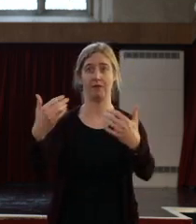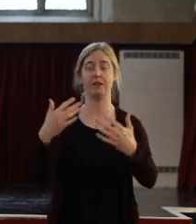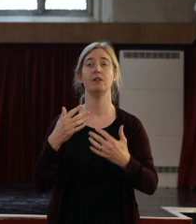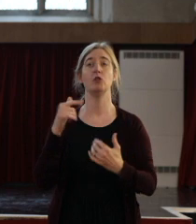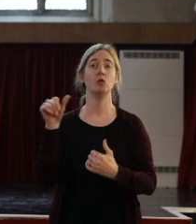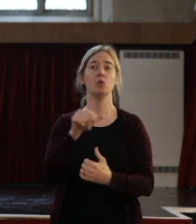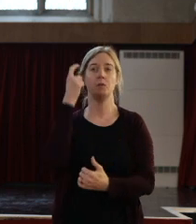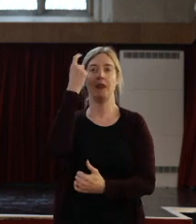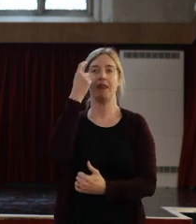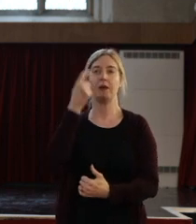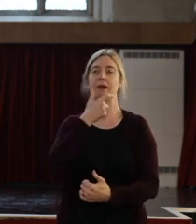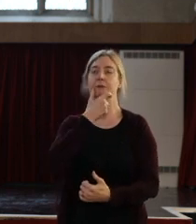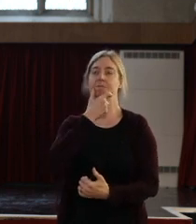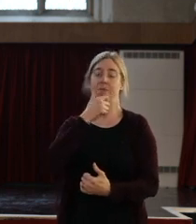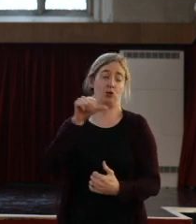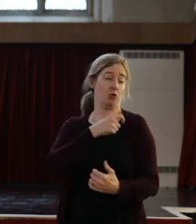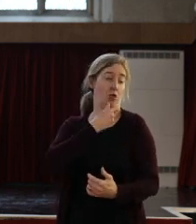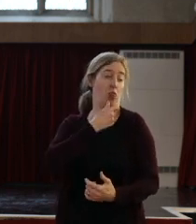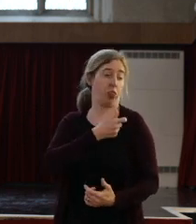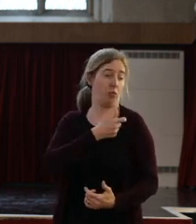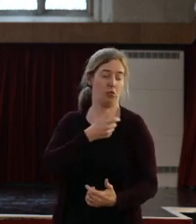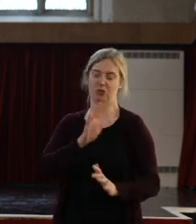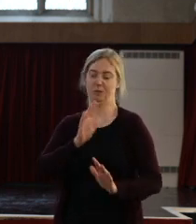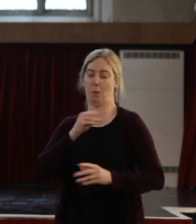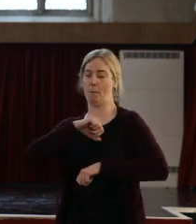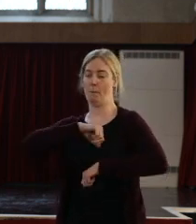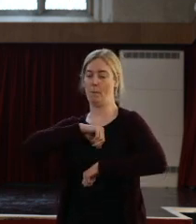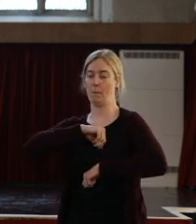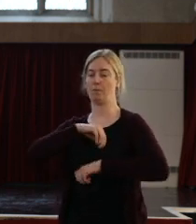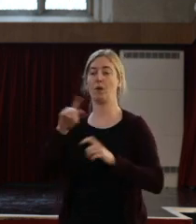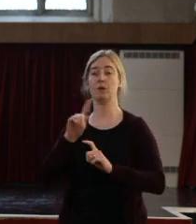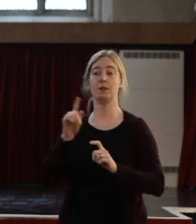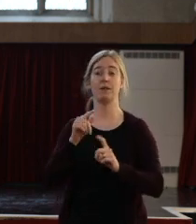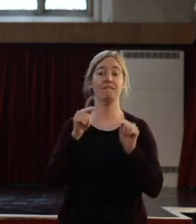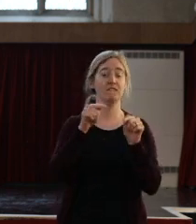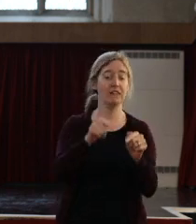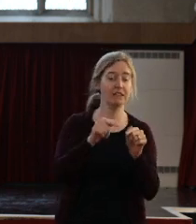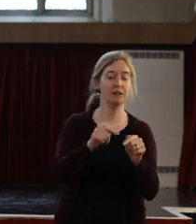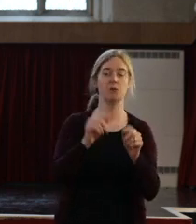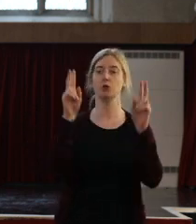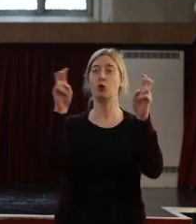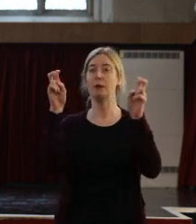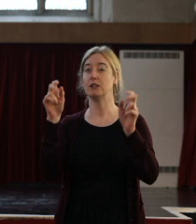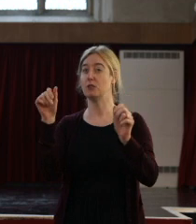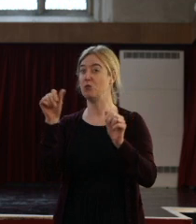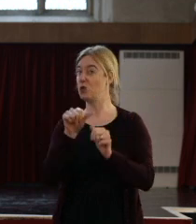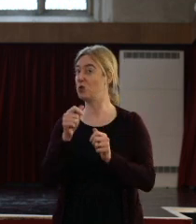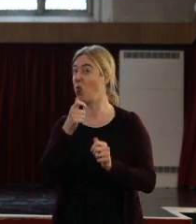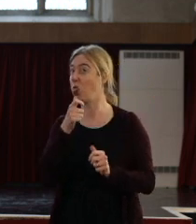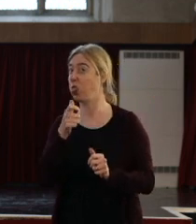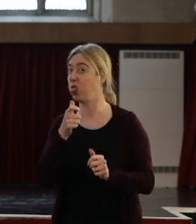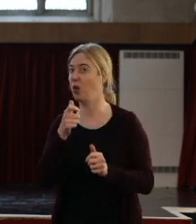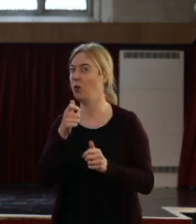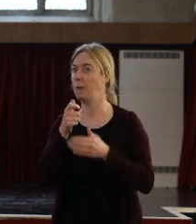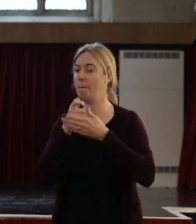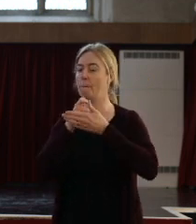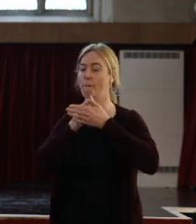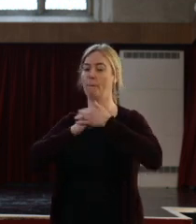more about the jokes, who the victim of the jokes, and the subjects you're writing about, I think it's a good thing. But yes, it has become,